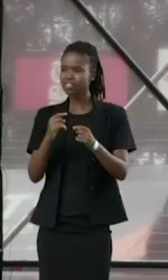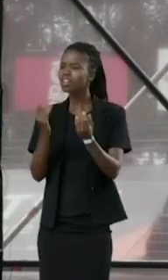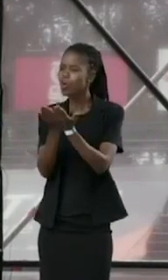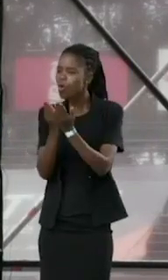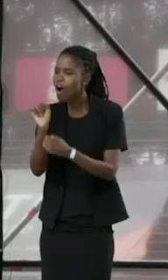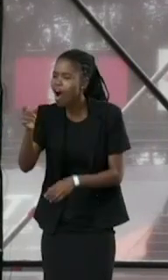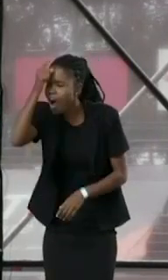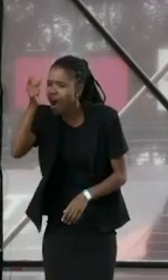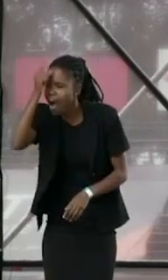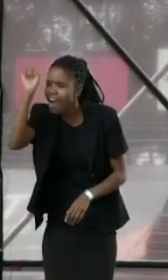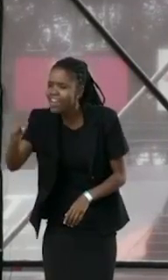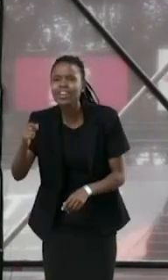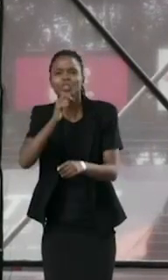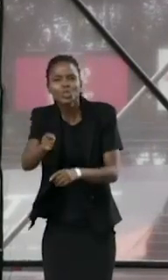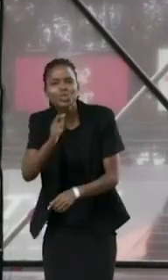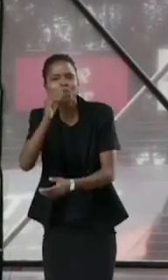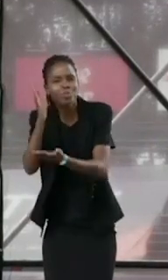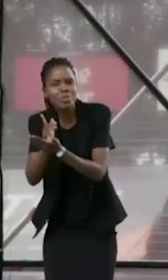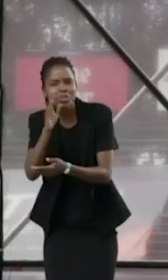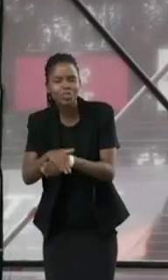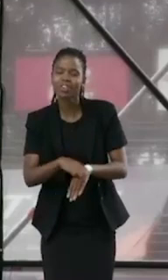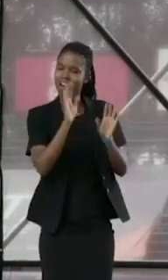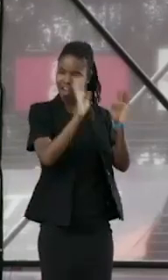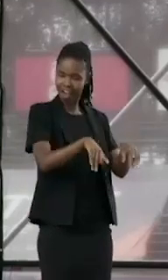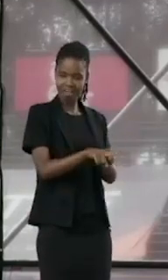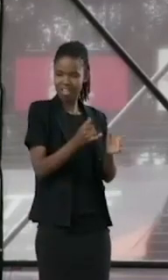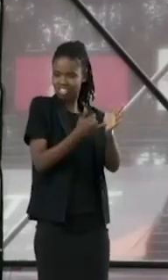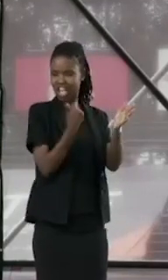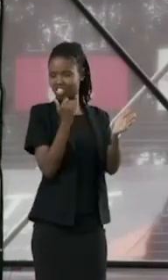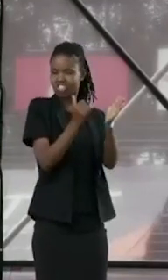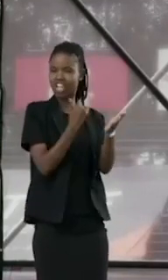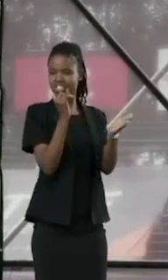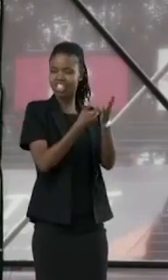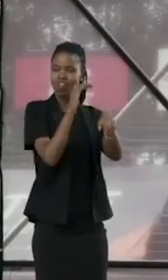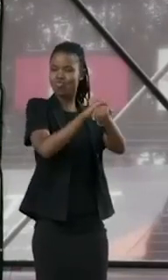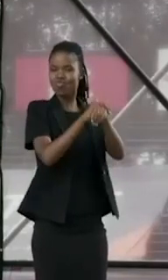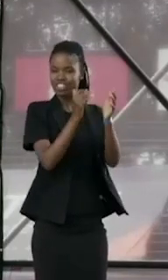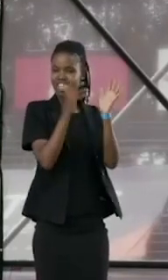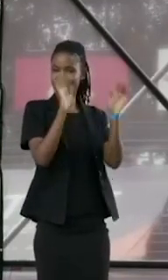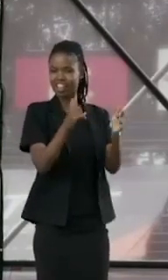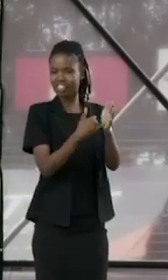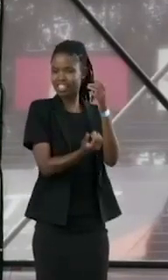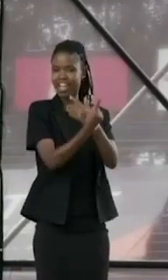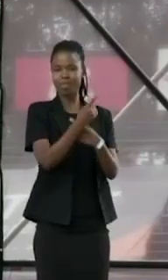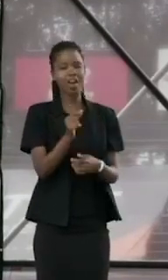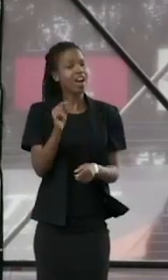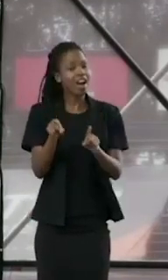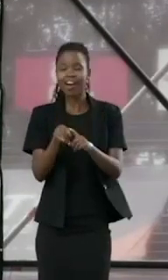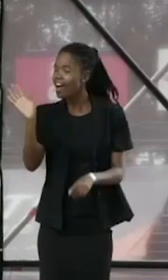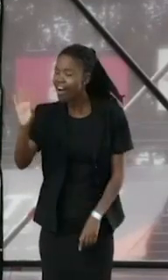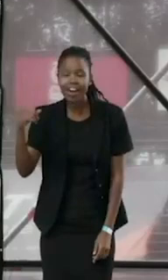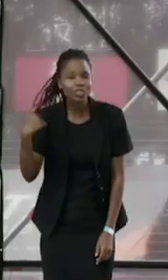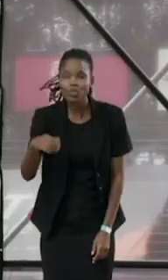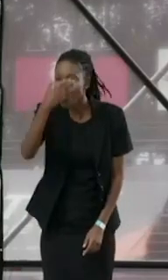oh, okay, you chill with Ricky Rick, but you just say that. You're just coming up. I'm like, no, but you guys don't